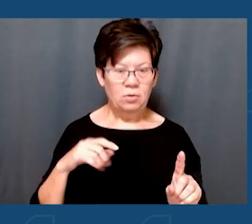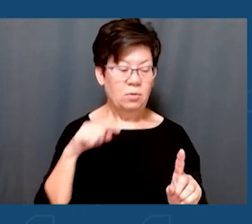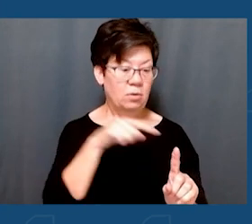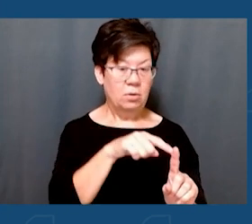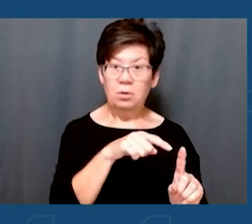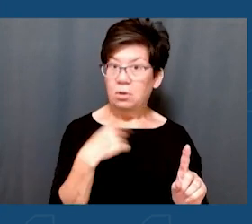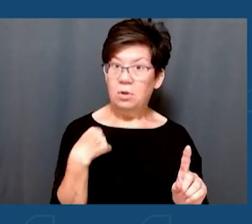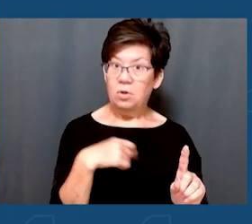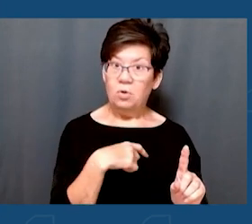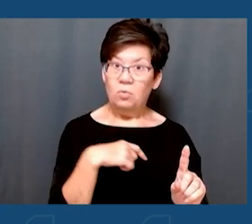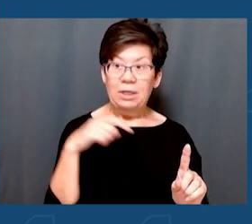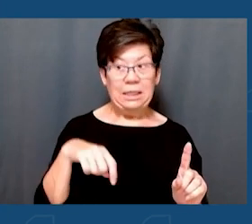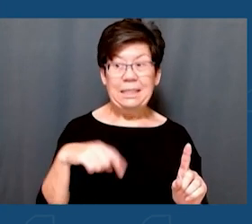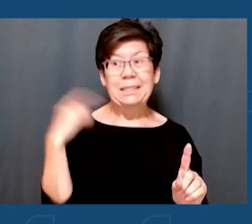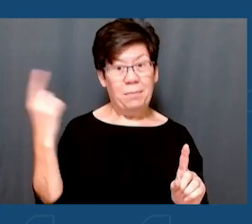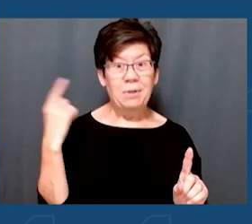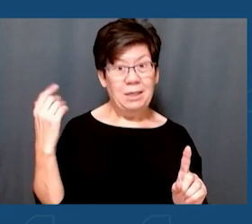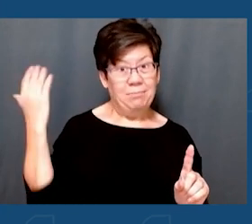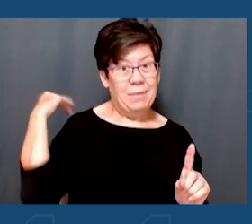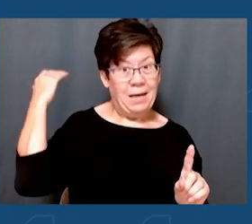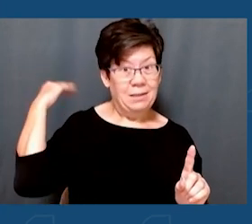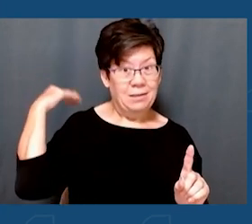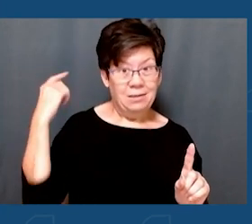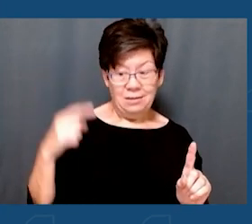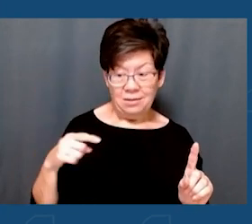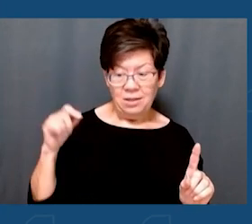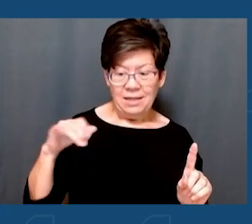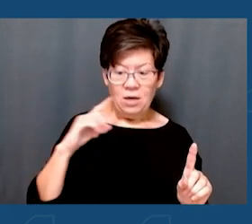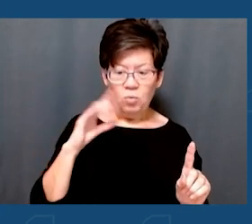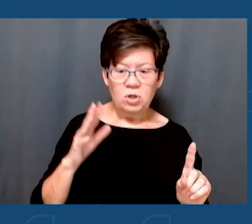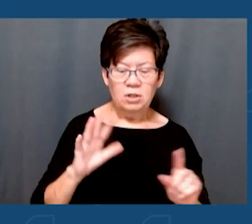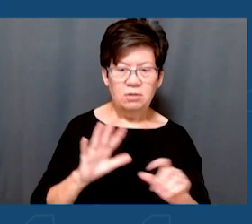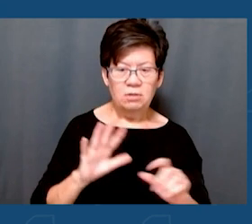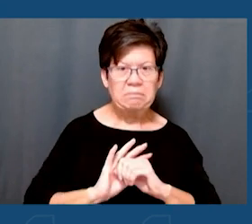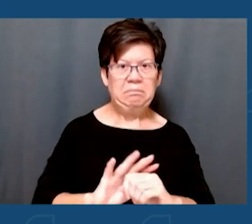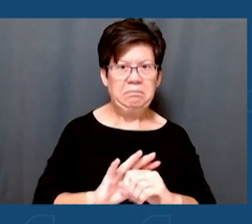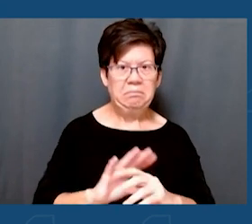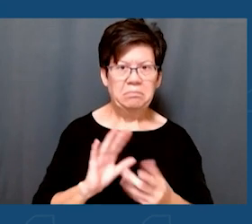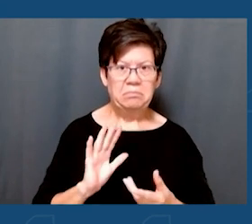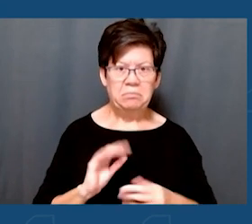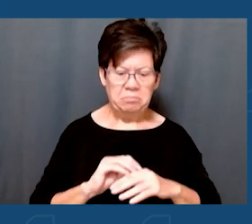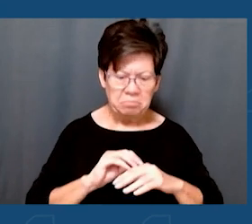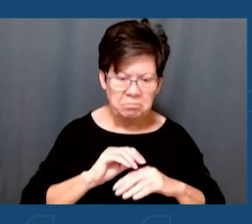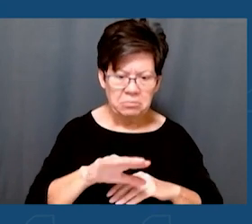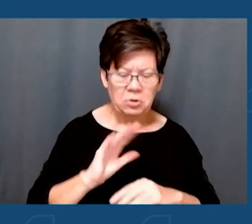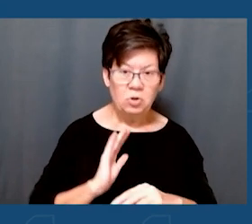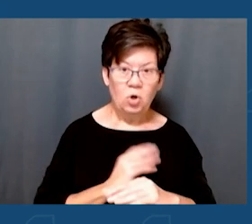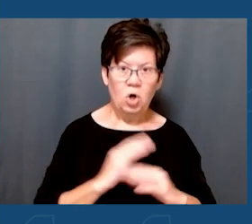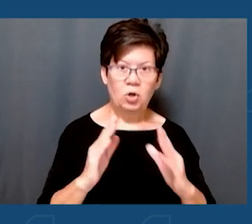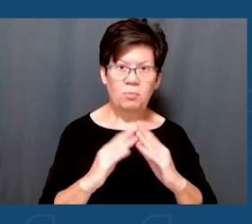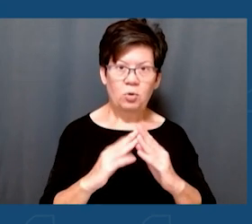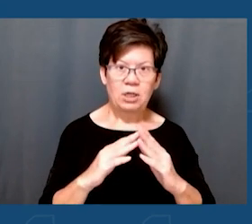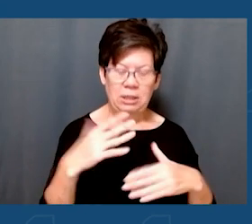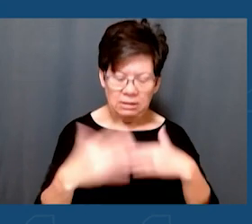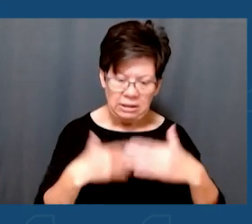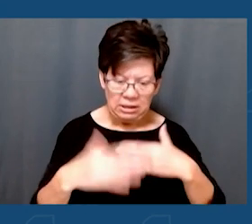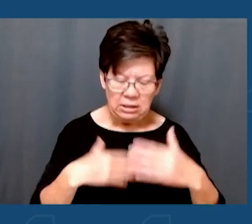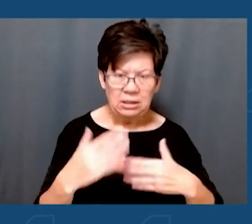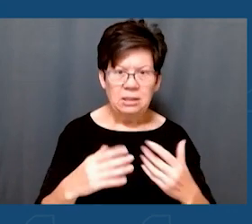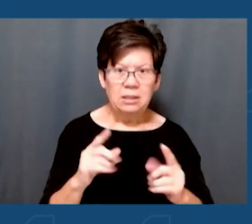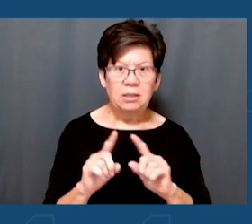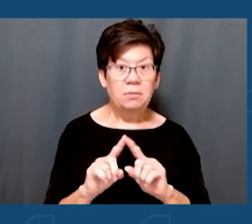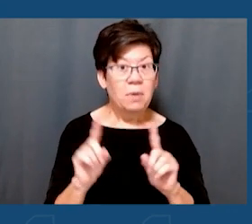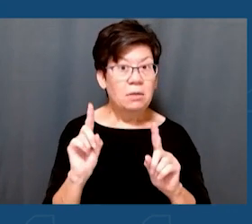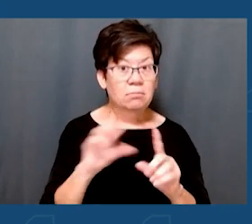We needed something to be the driver so that not only our community, but Western New